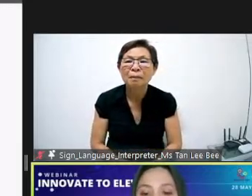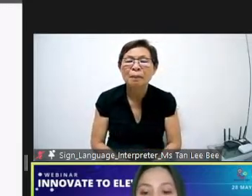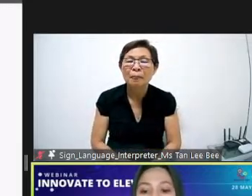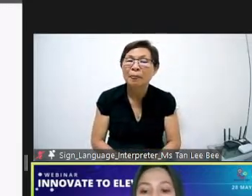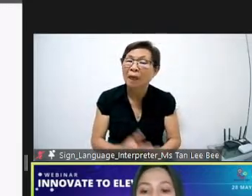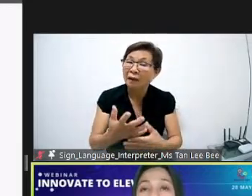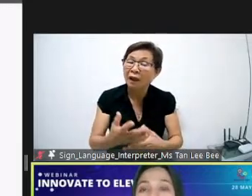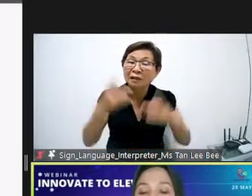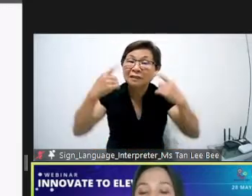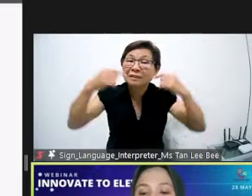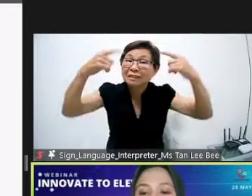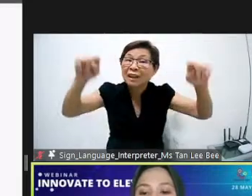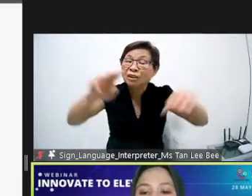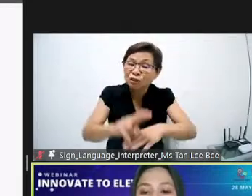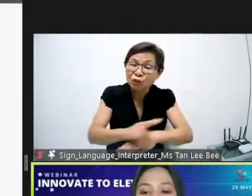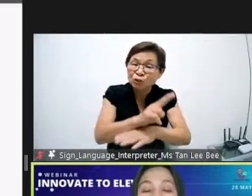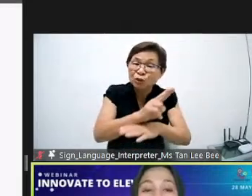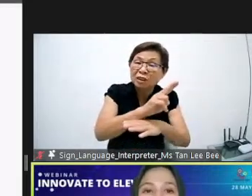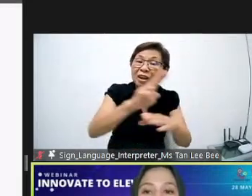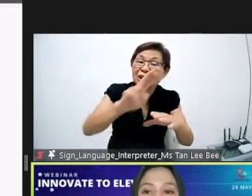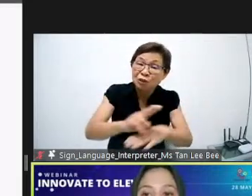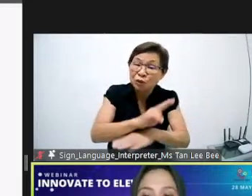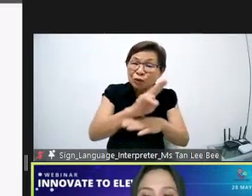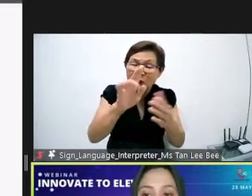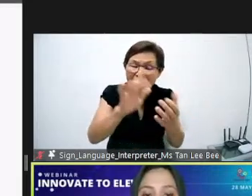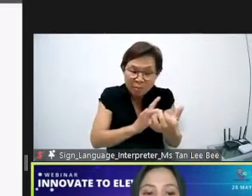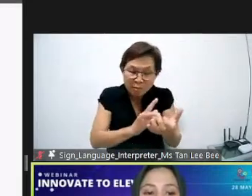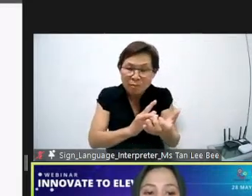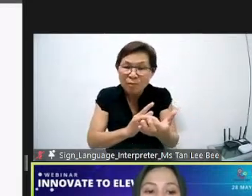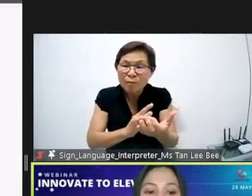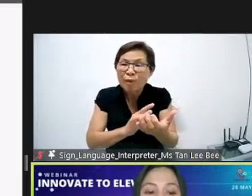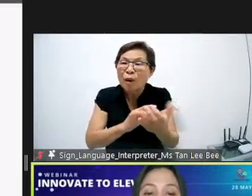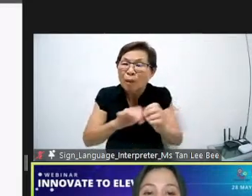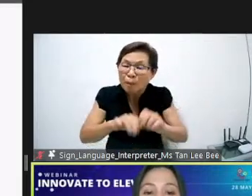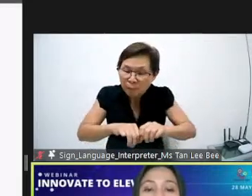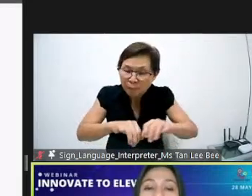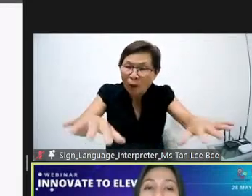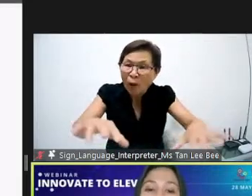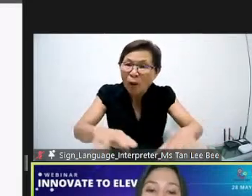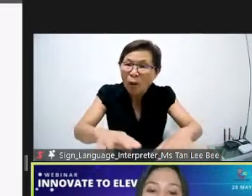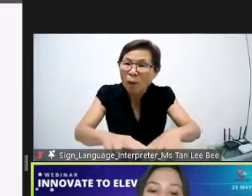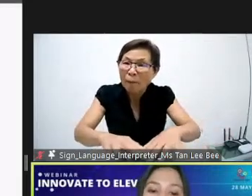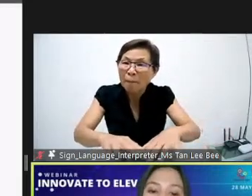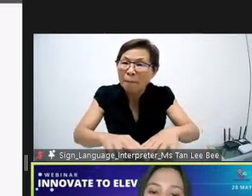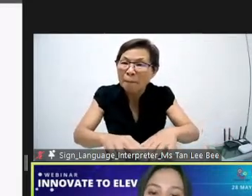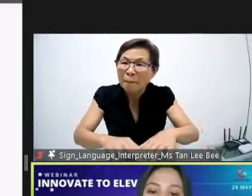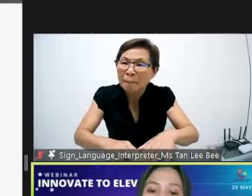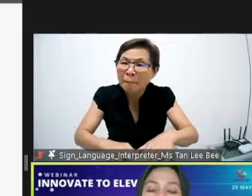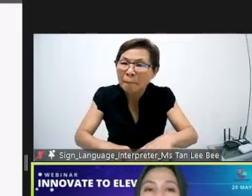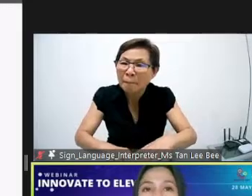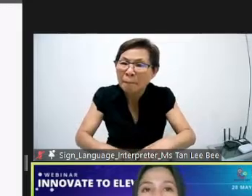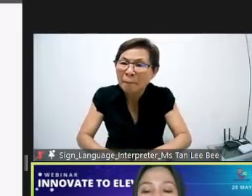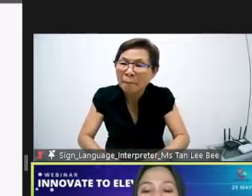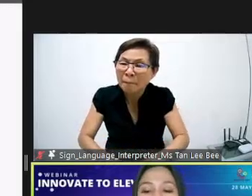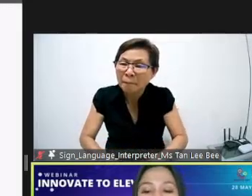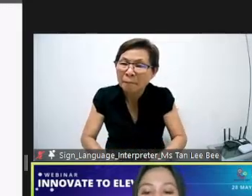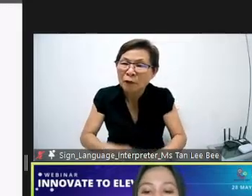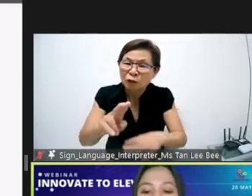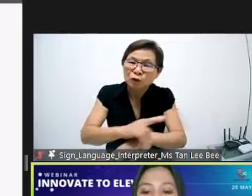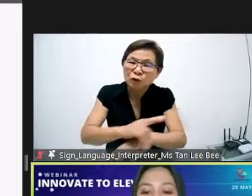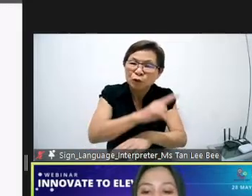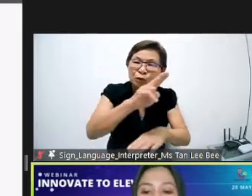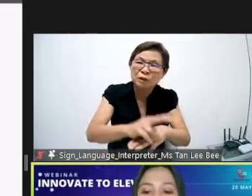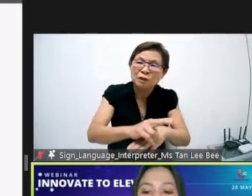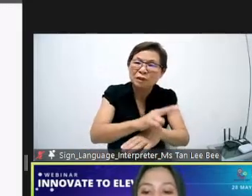using the media through analysis of the result of the pre-test and post-test scores and using a